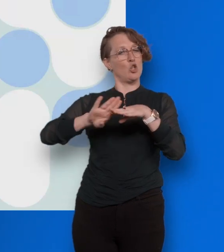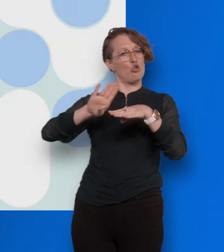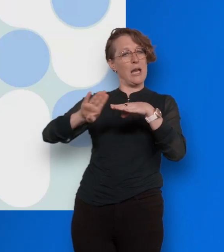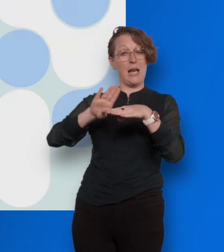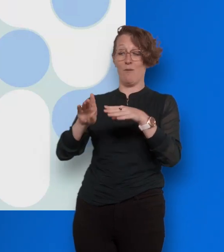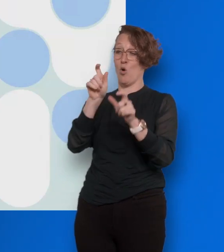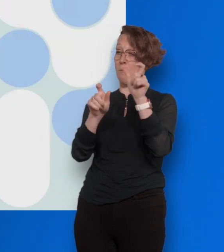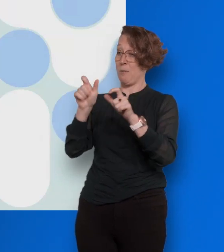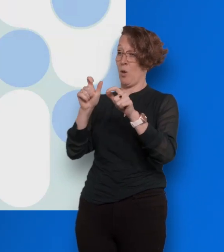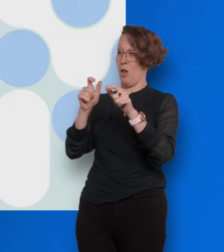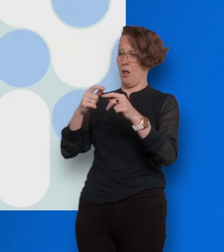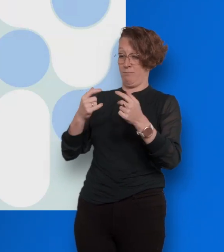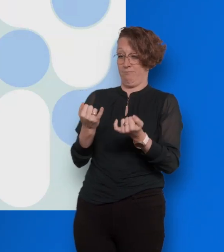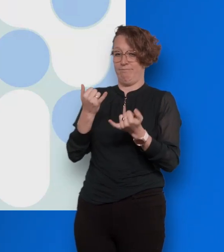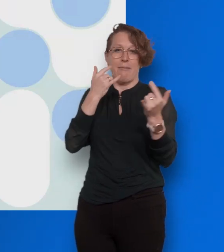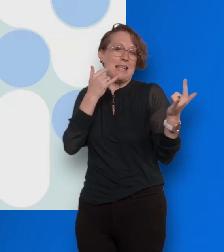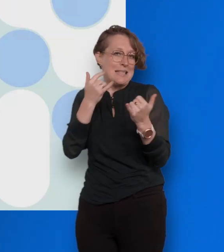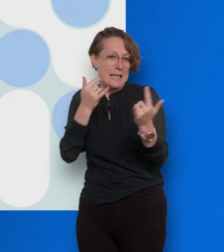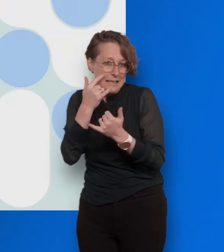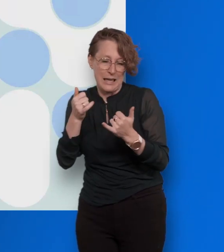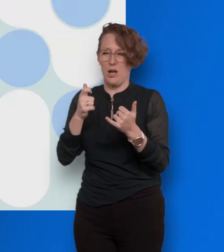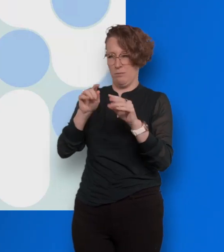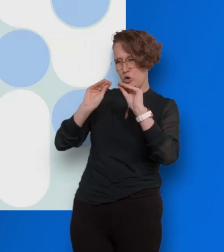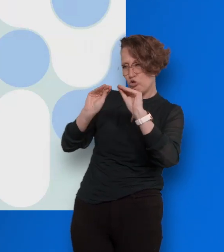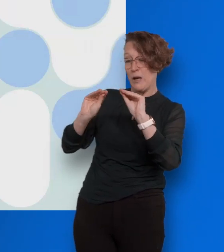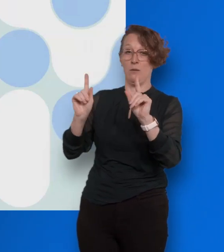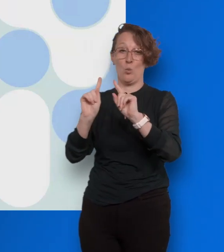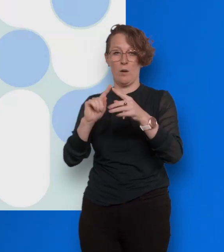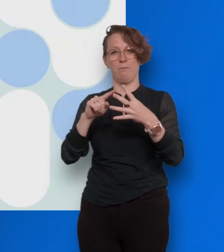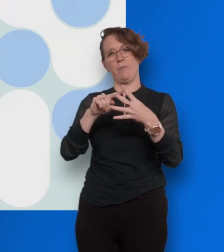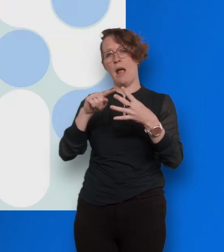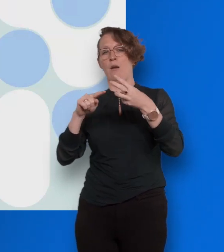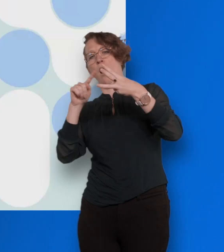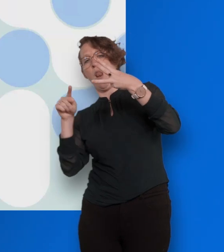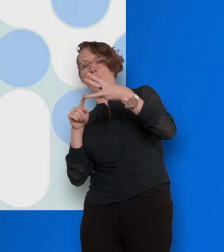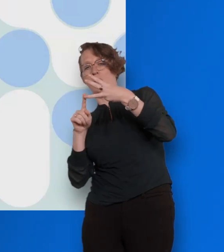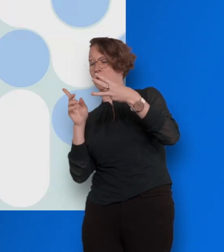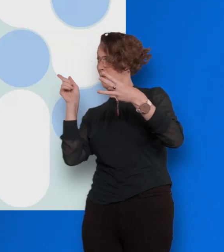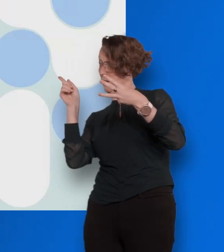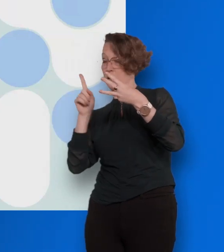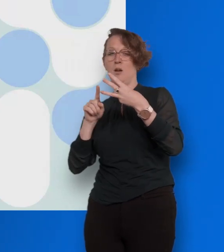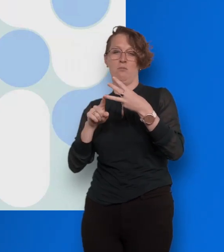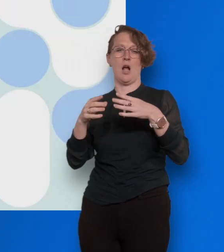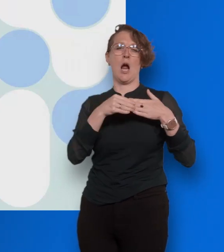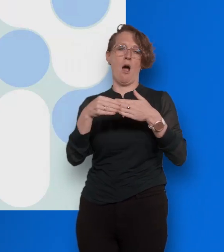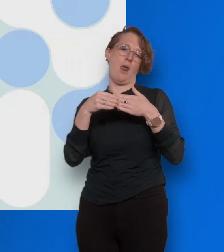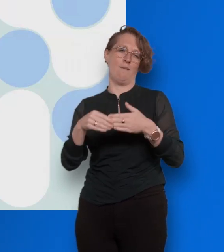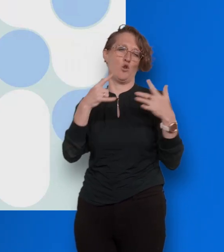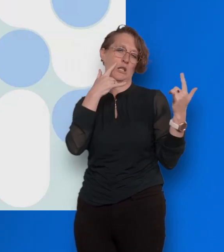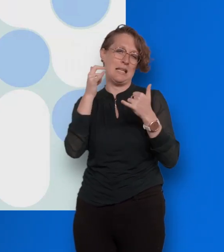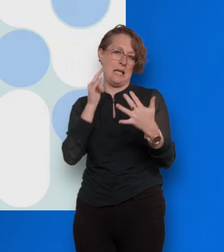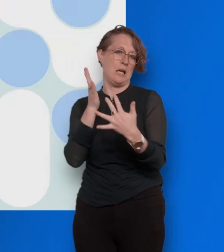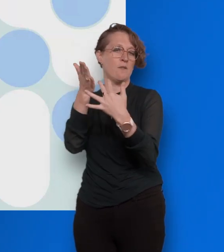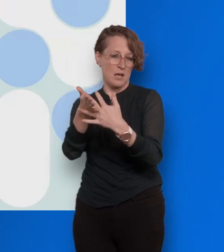assessors, and we'll hear about guidelines for testing interventions, which would be especially relevant